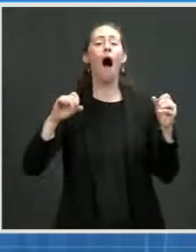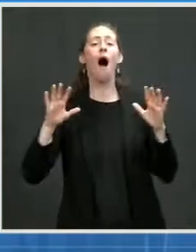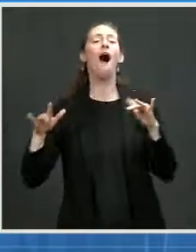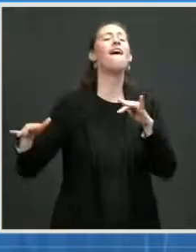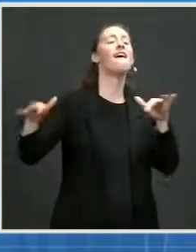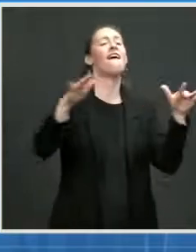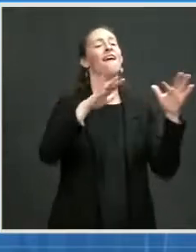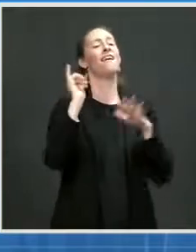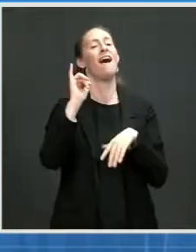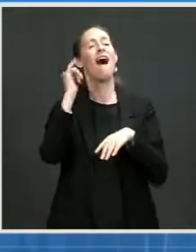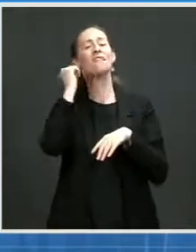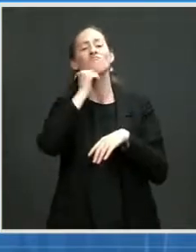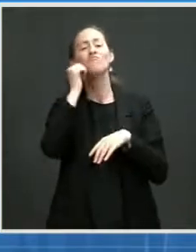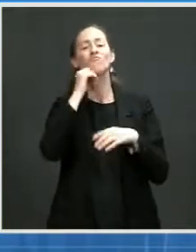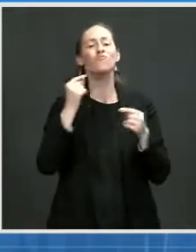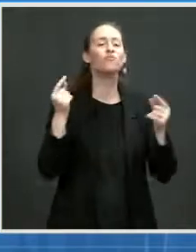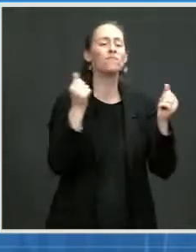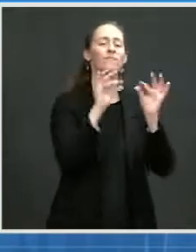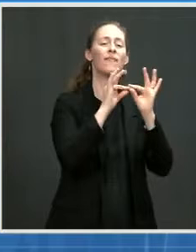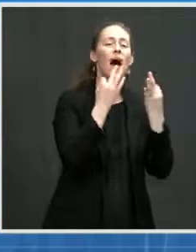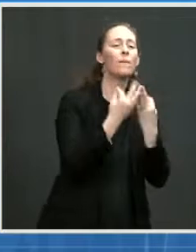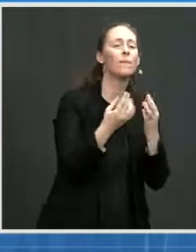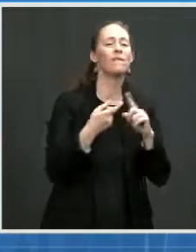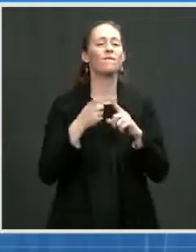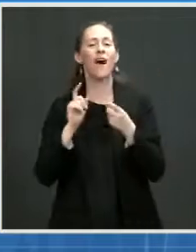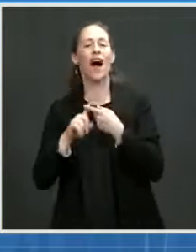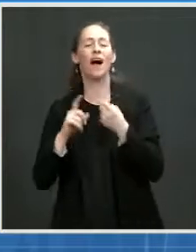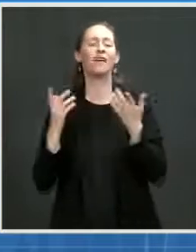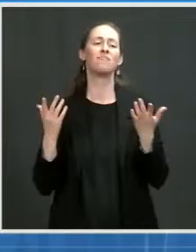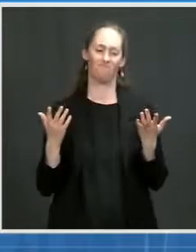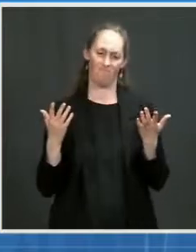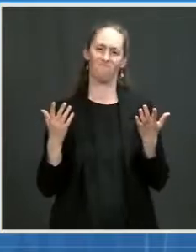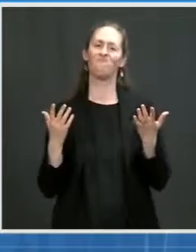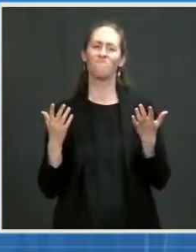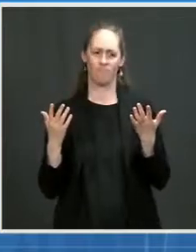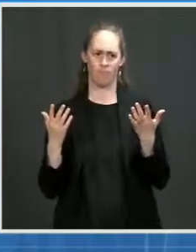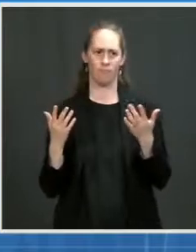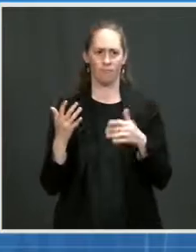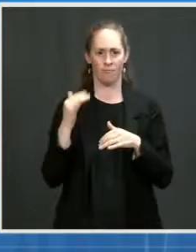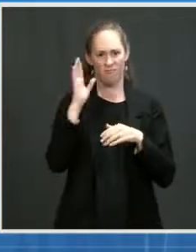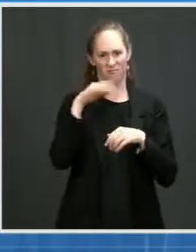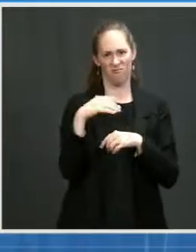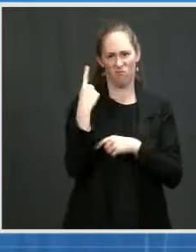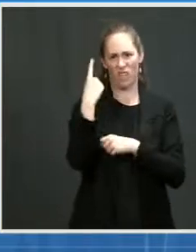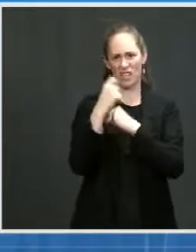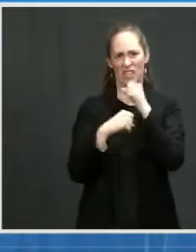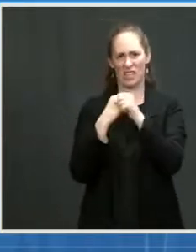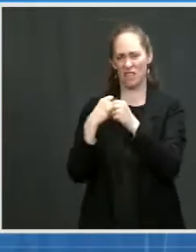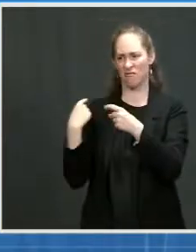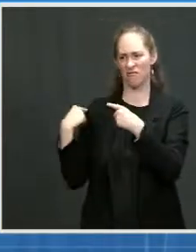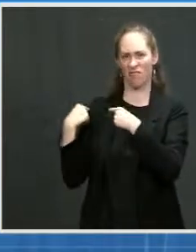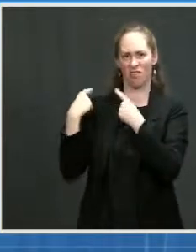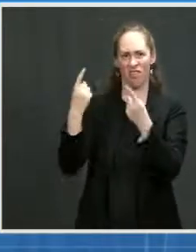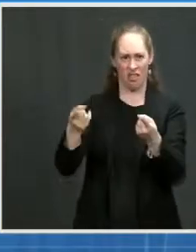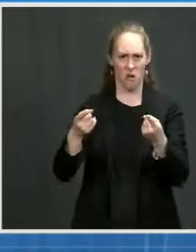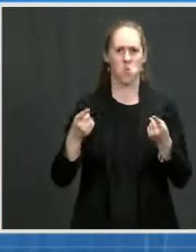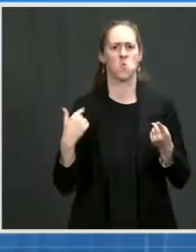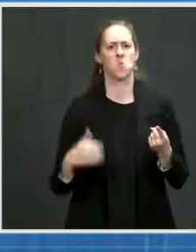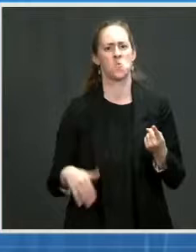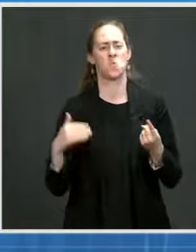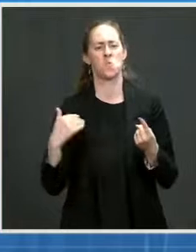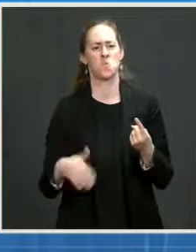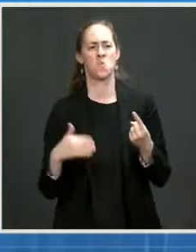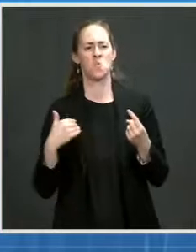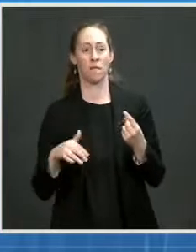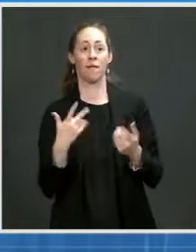friends and family. These are the events we missed over the last year, and we are now safe to do when we are